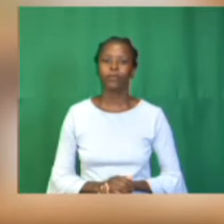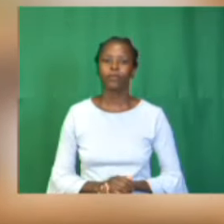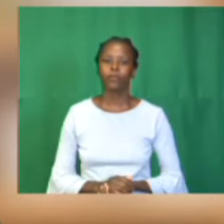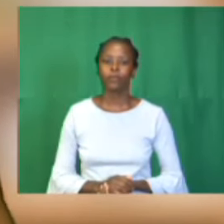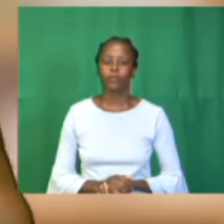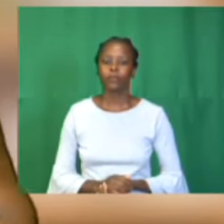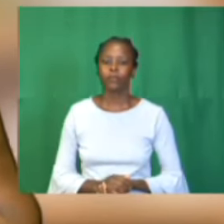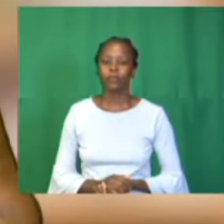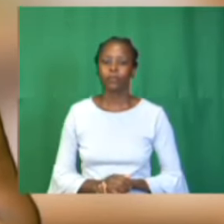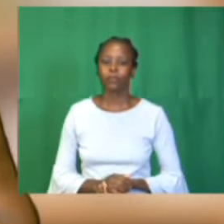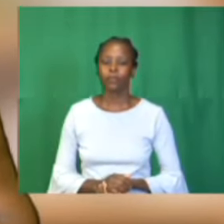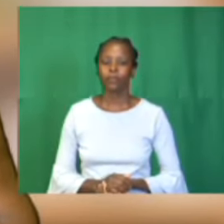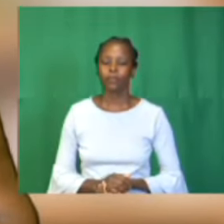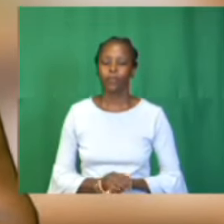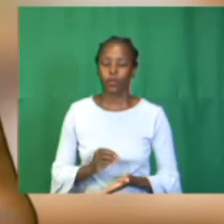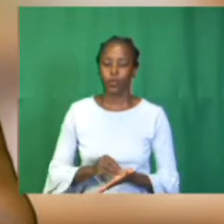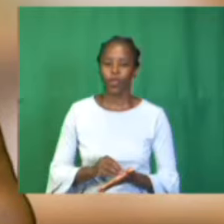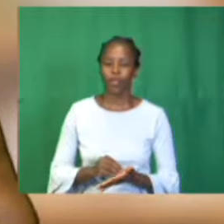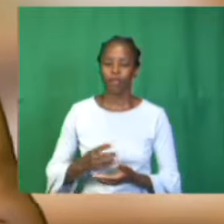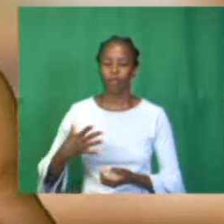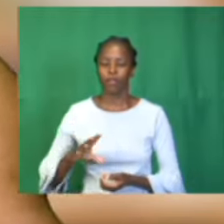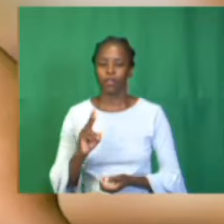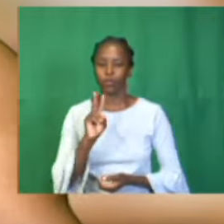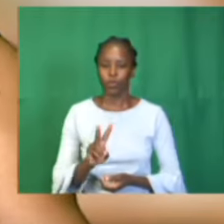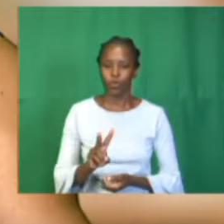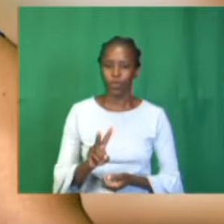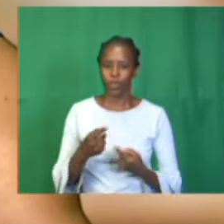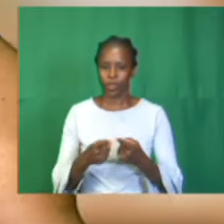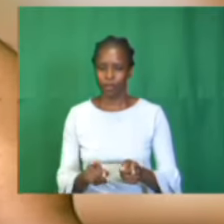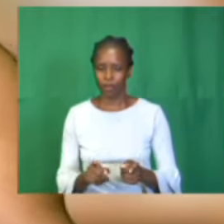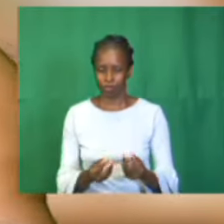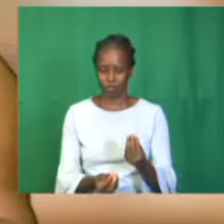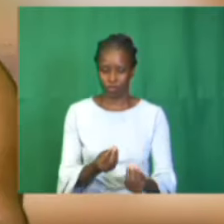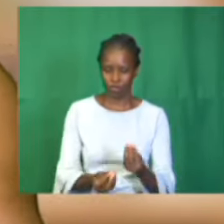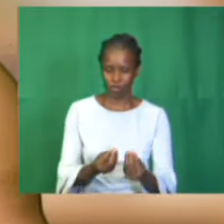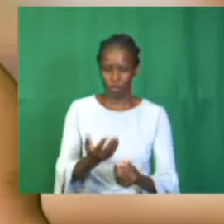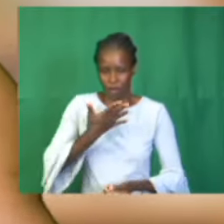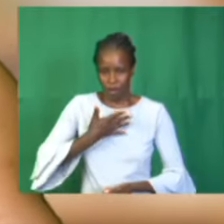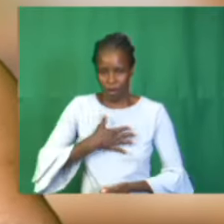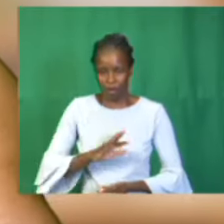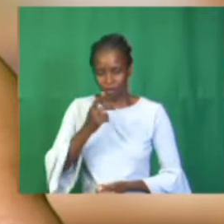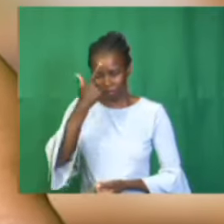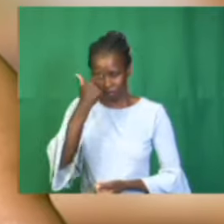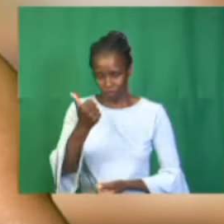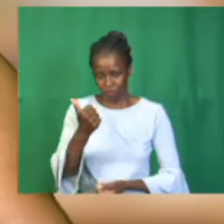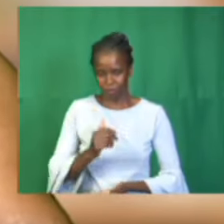We have different types of reading that I just want the learners to actually find themselves